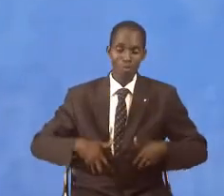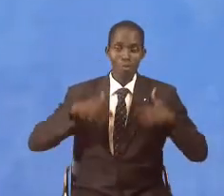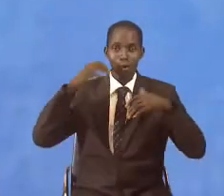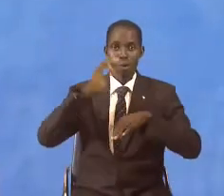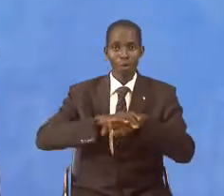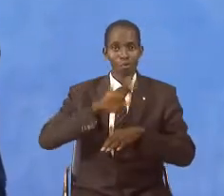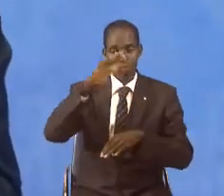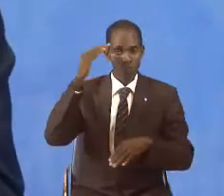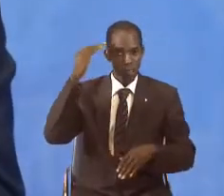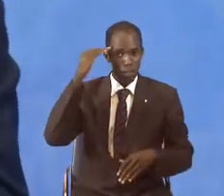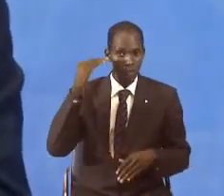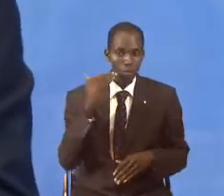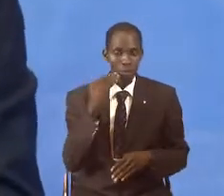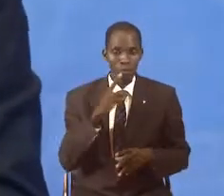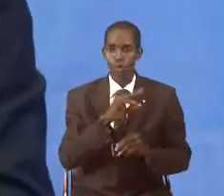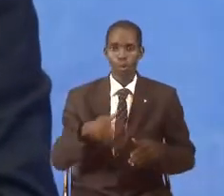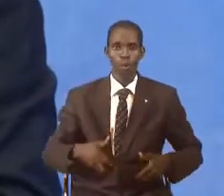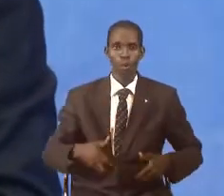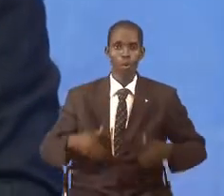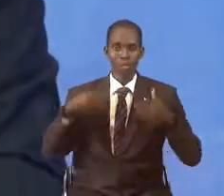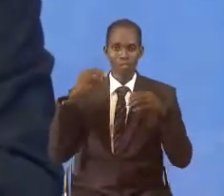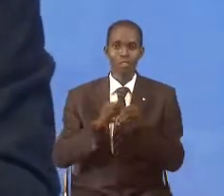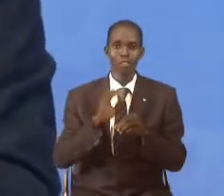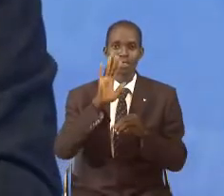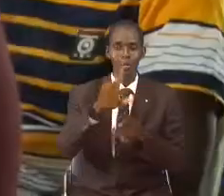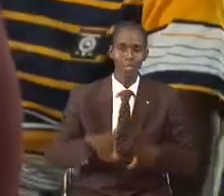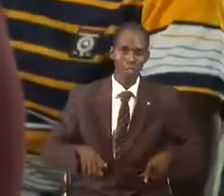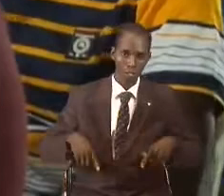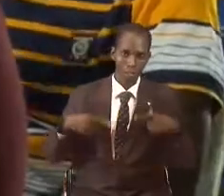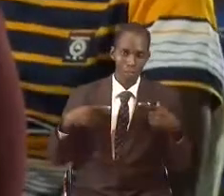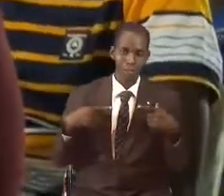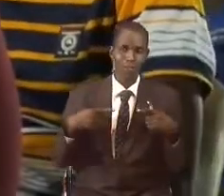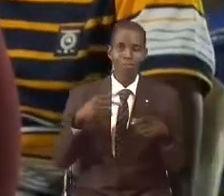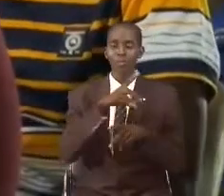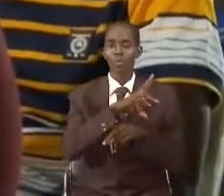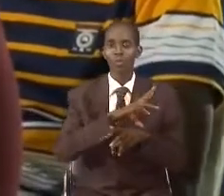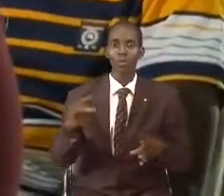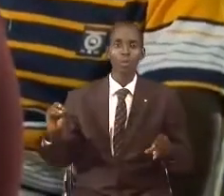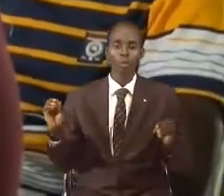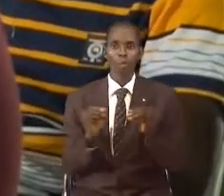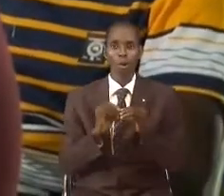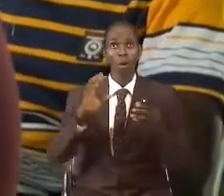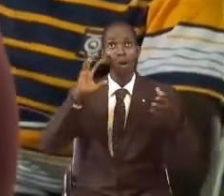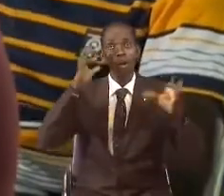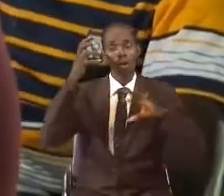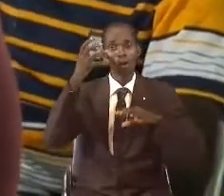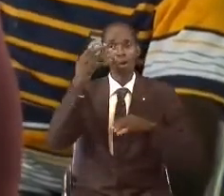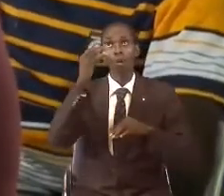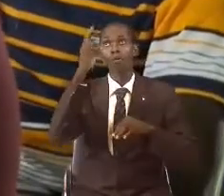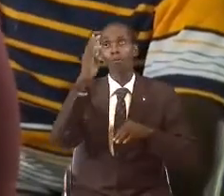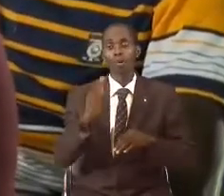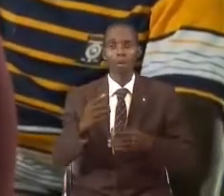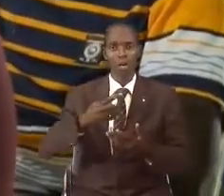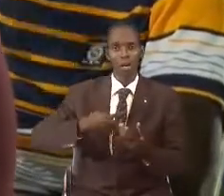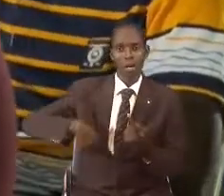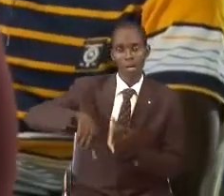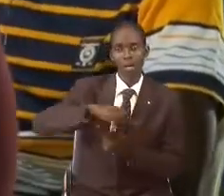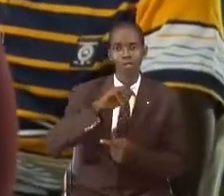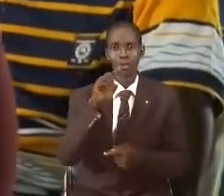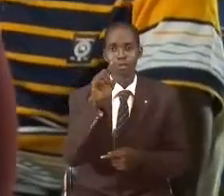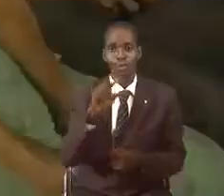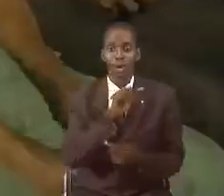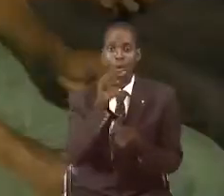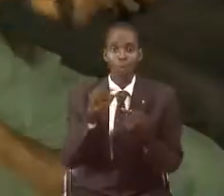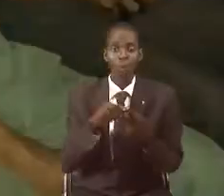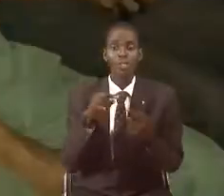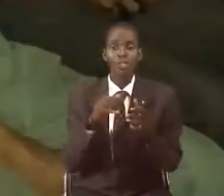free. No wrath on your head. No wrath in your life. No wrath, anger